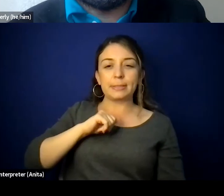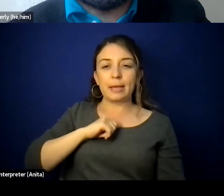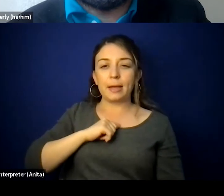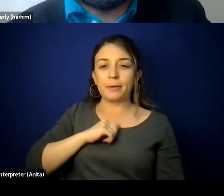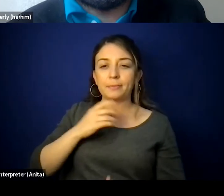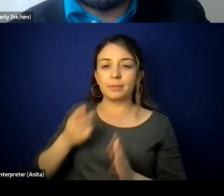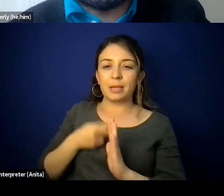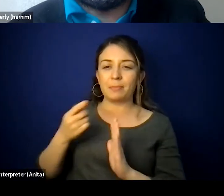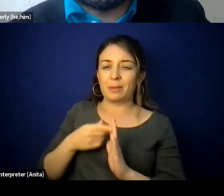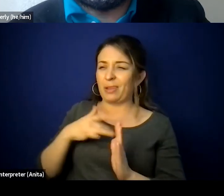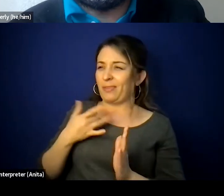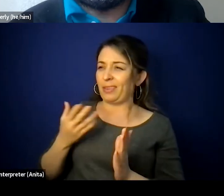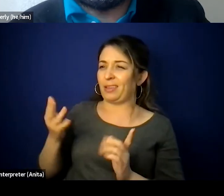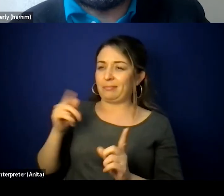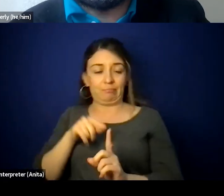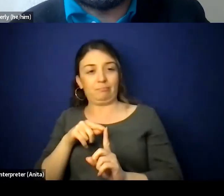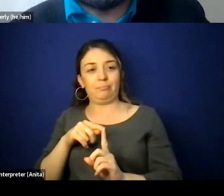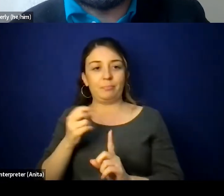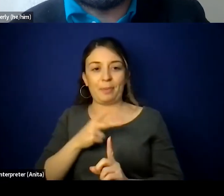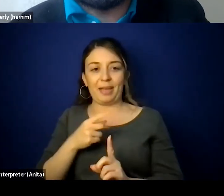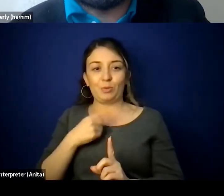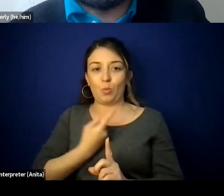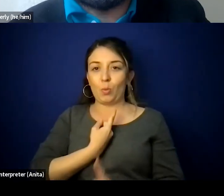am back to being like the only